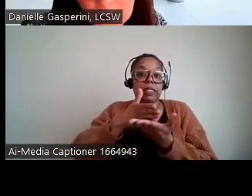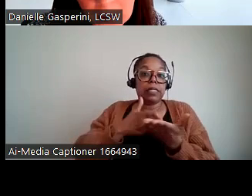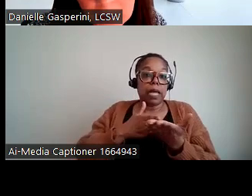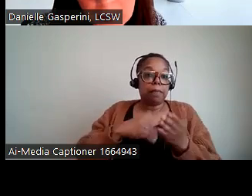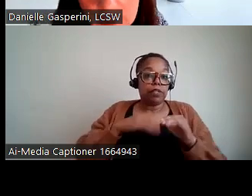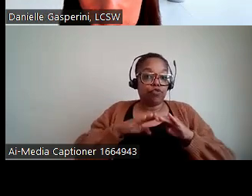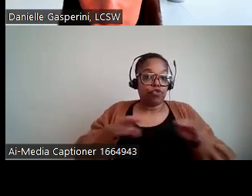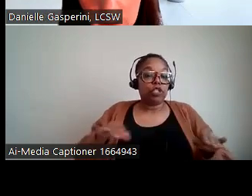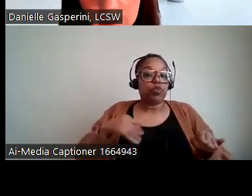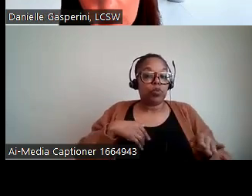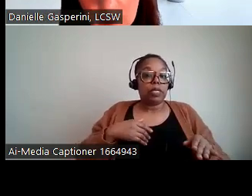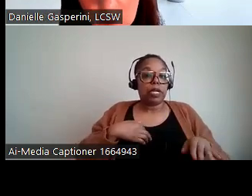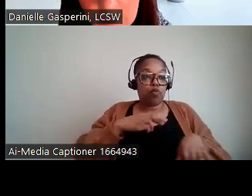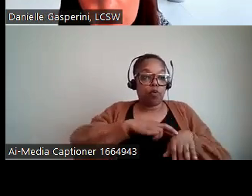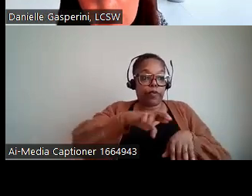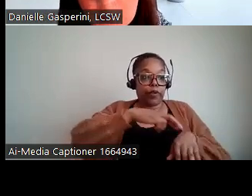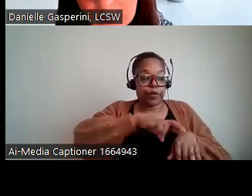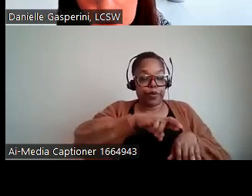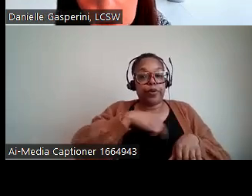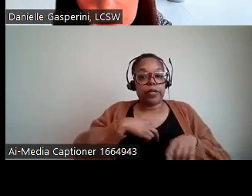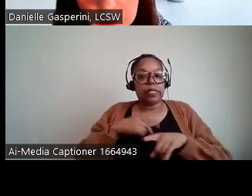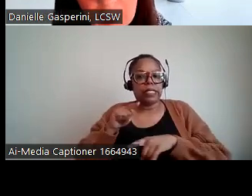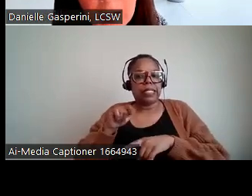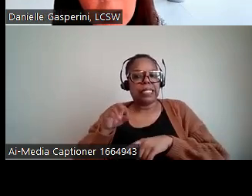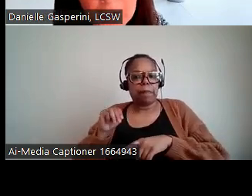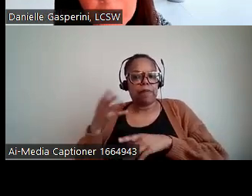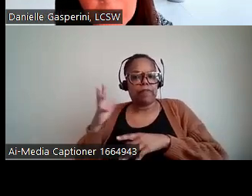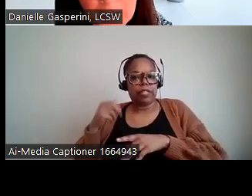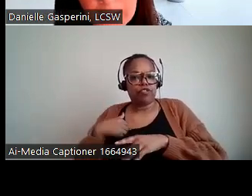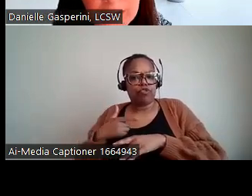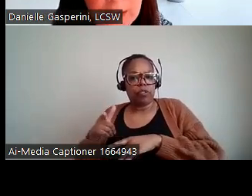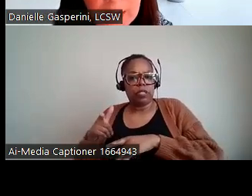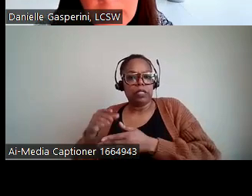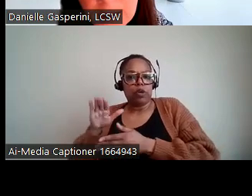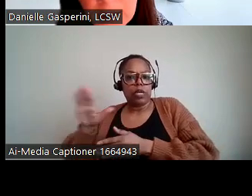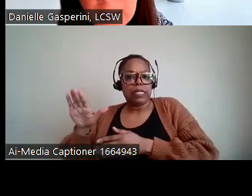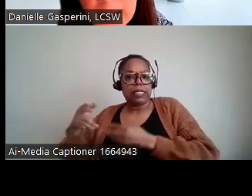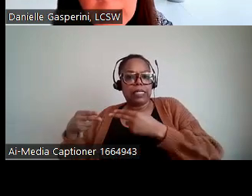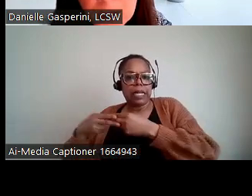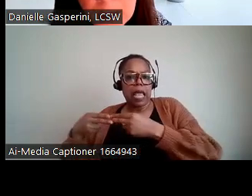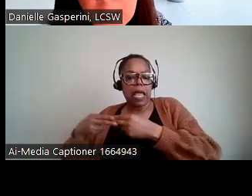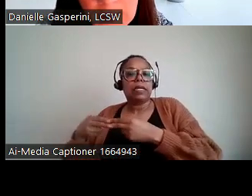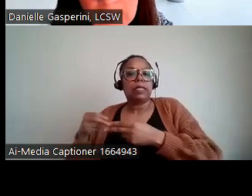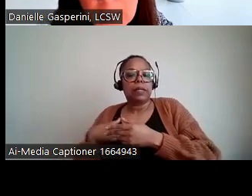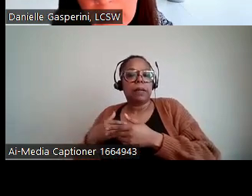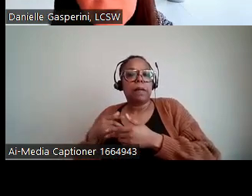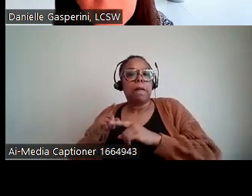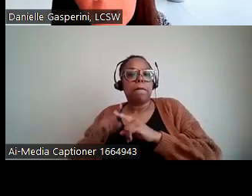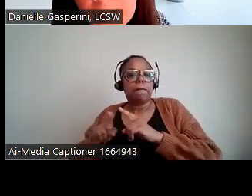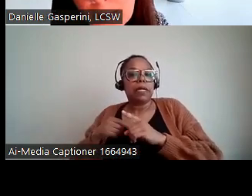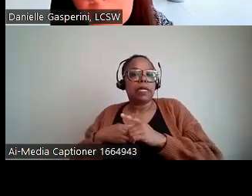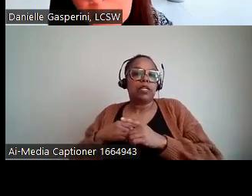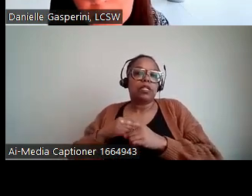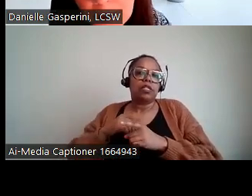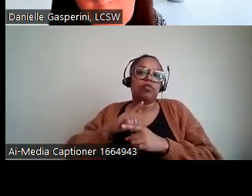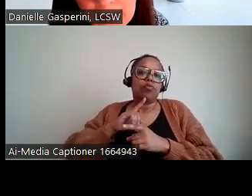referred, and Tim had it on one of his slides by schools, when it's unnecessary. And when the kids do wind